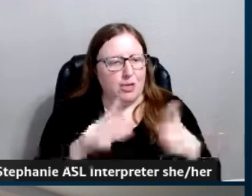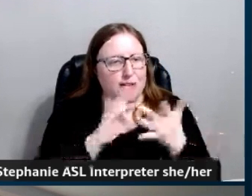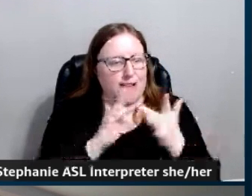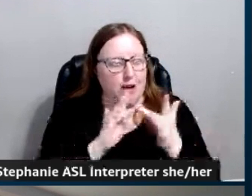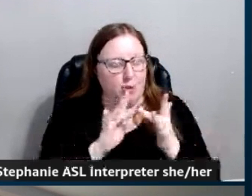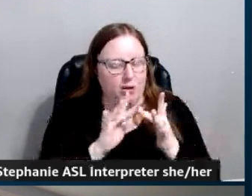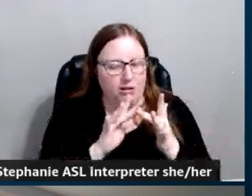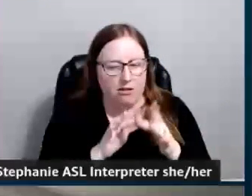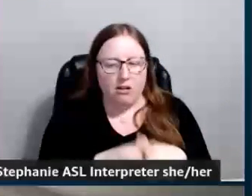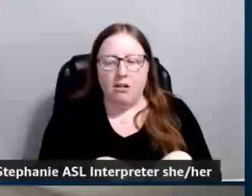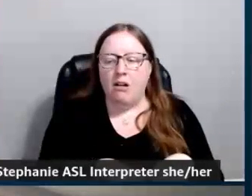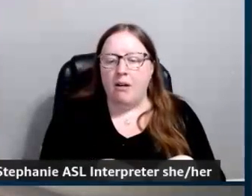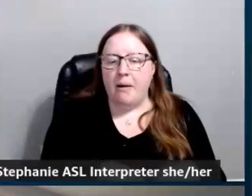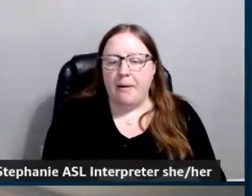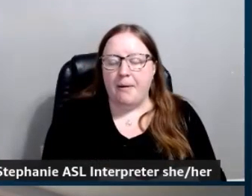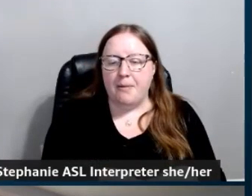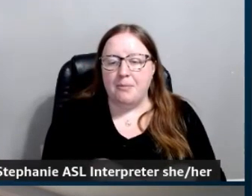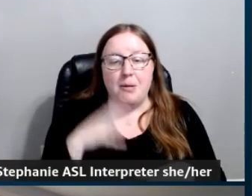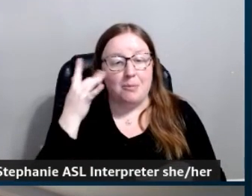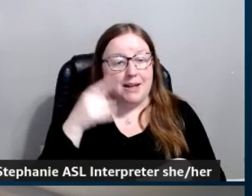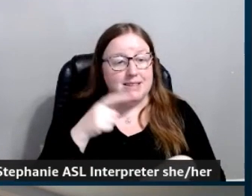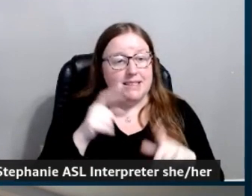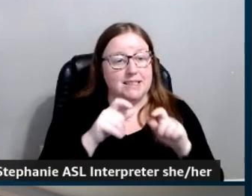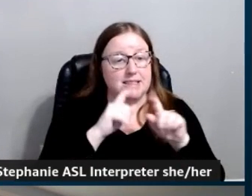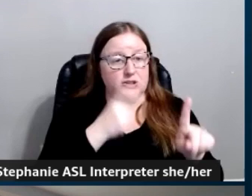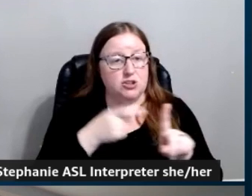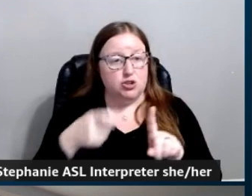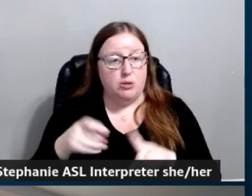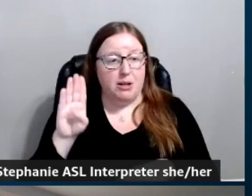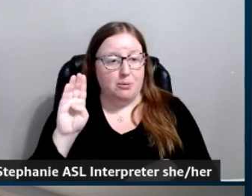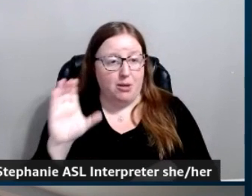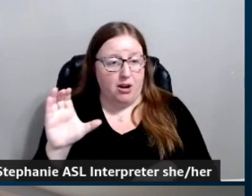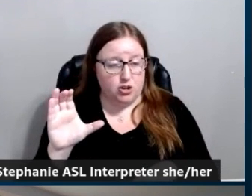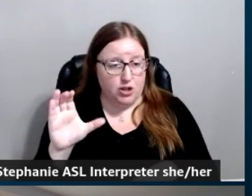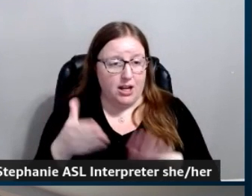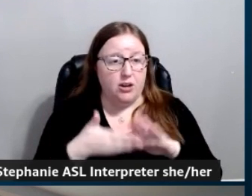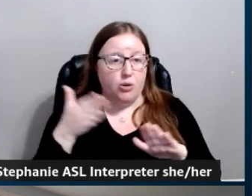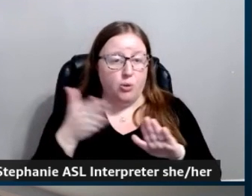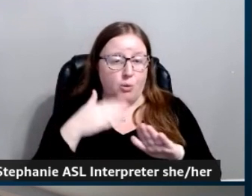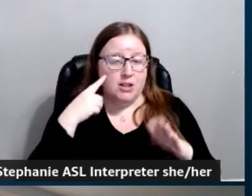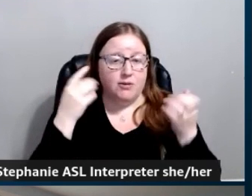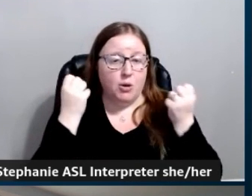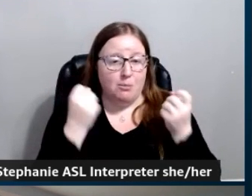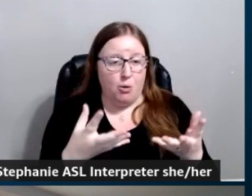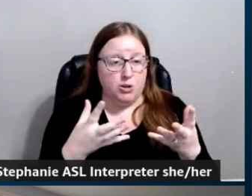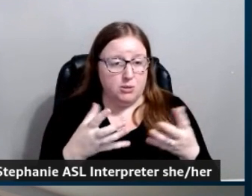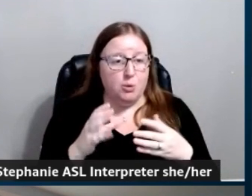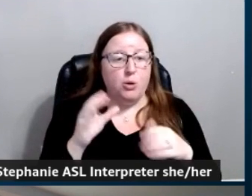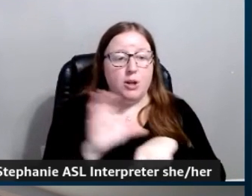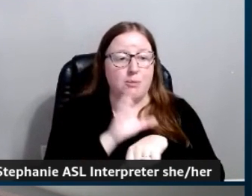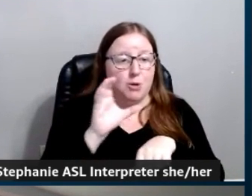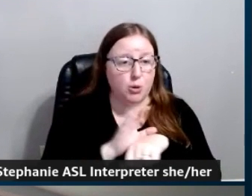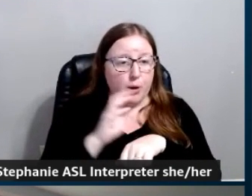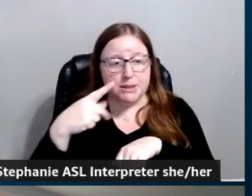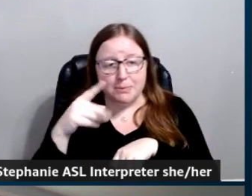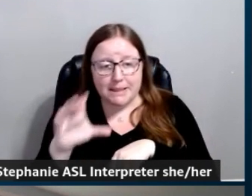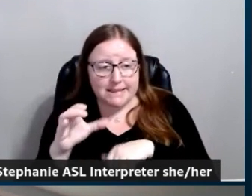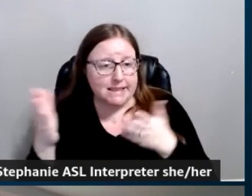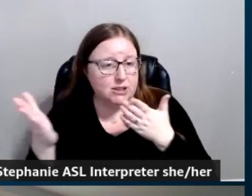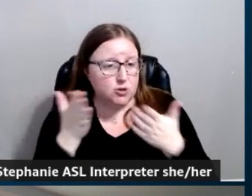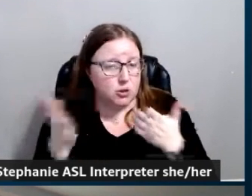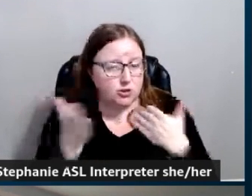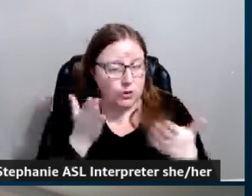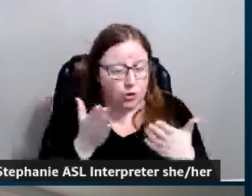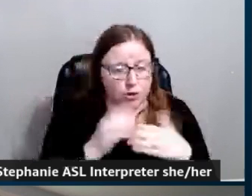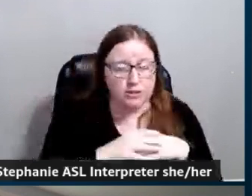because this distributed blockchain, it runs on multiple computers, PCs, servers.